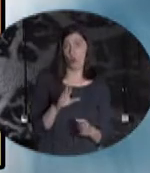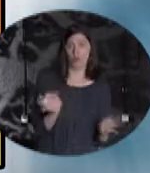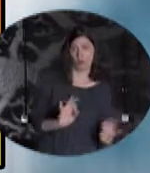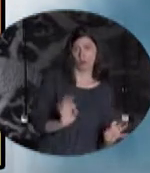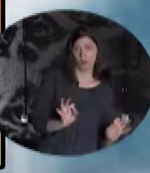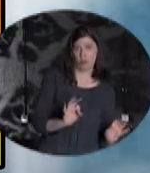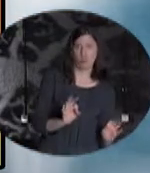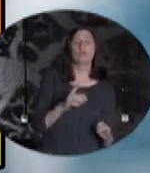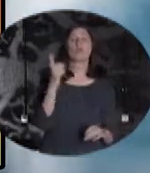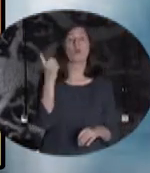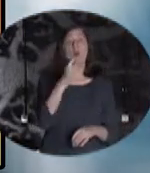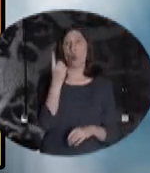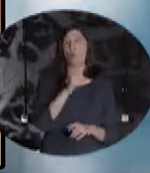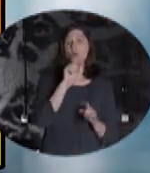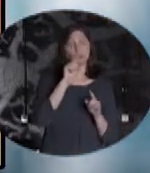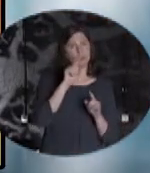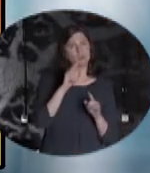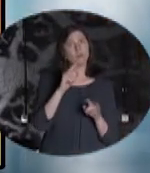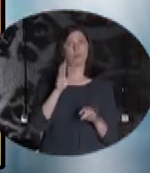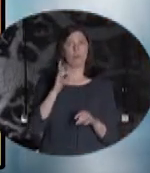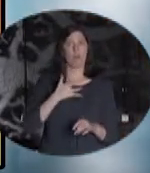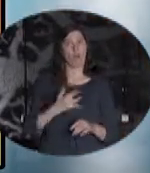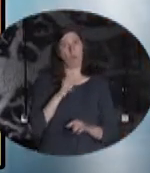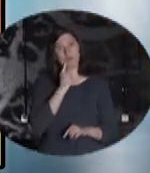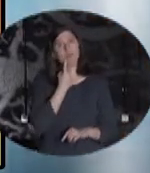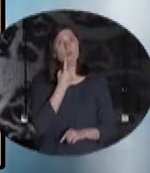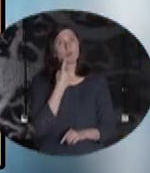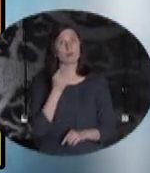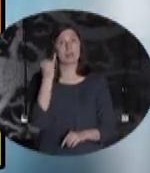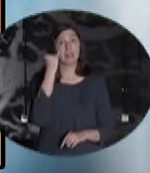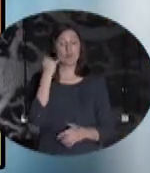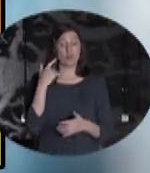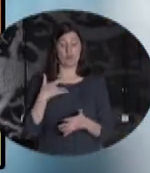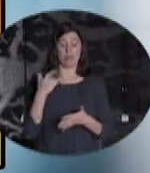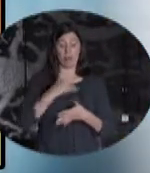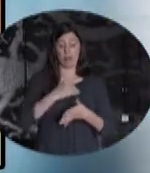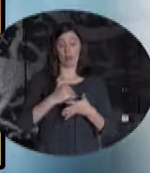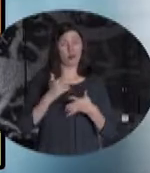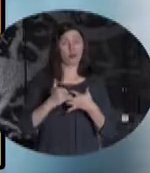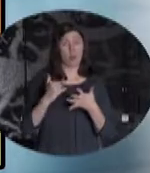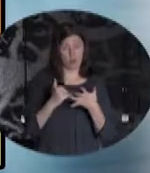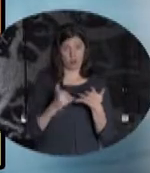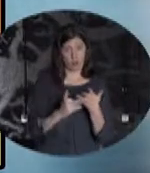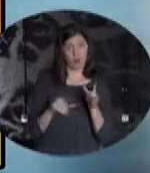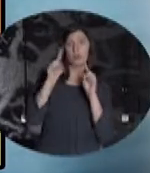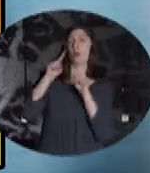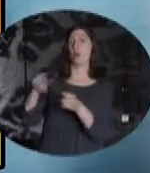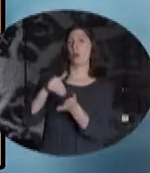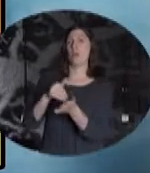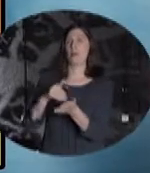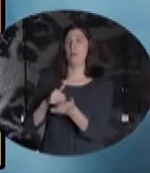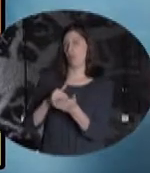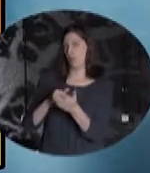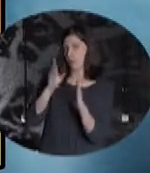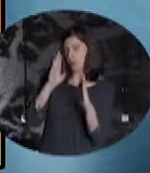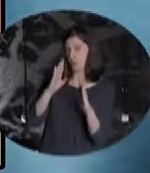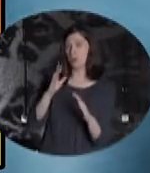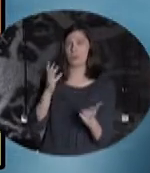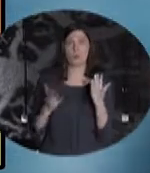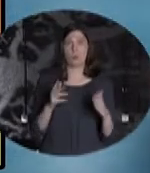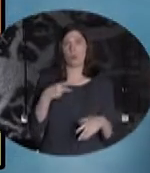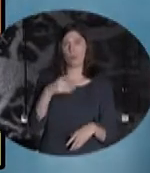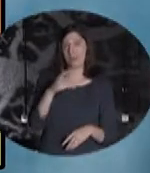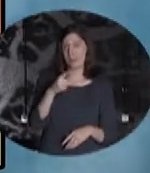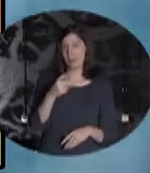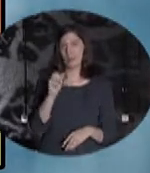be treated with the same level of severity. And you should always, if you're feeling any of those issues, seek the appropriate medical attention, whether it's going to your provider or going